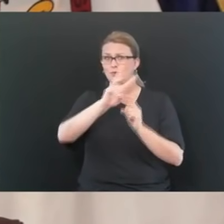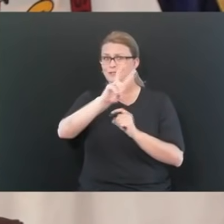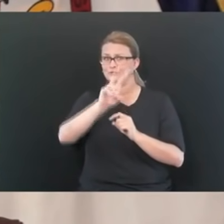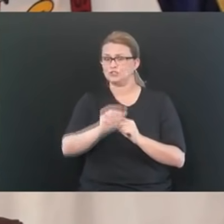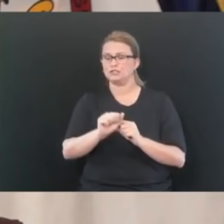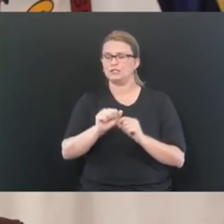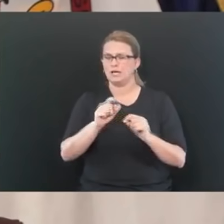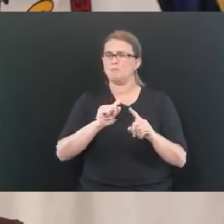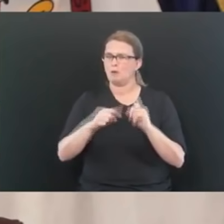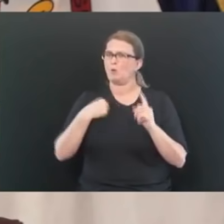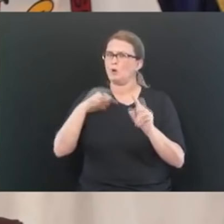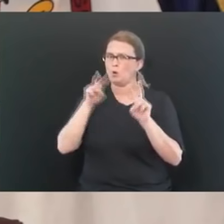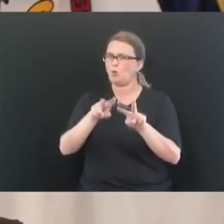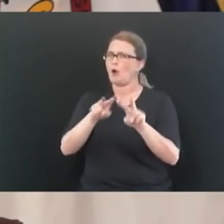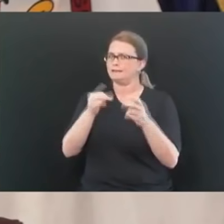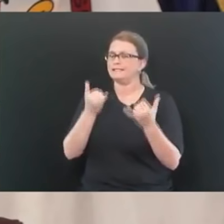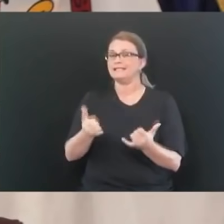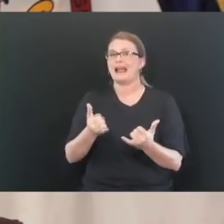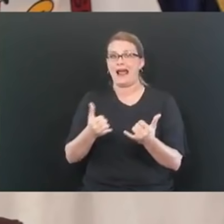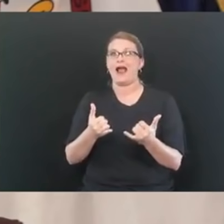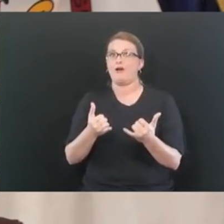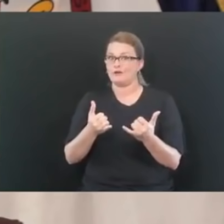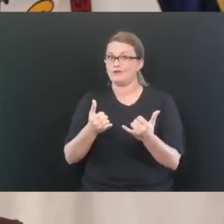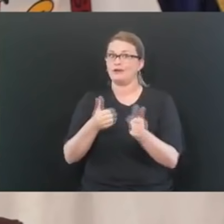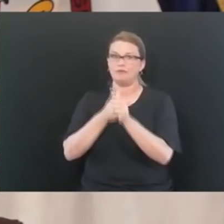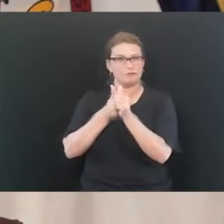we're on it and we're watching it like crazy, and